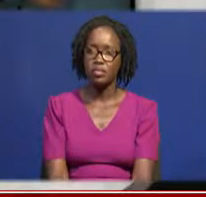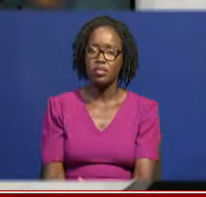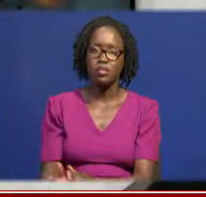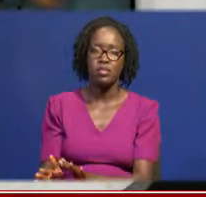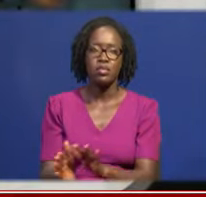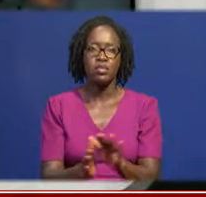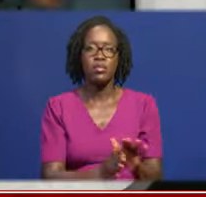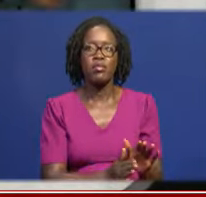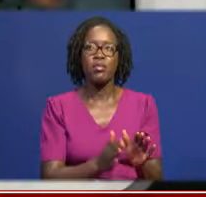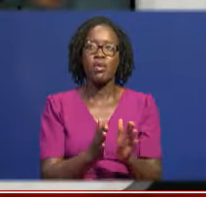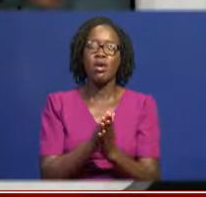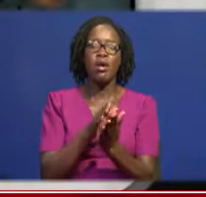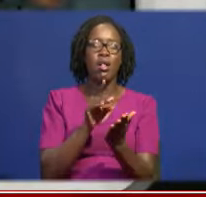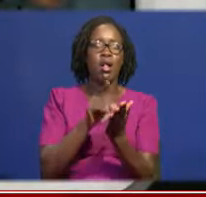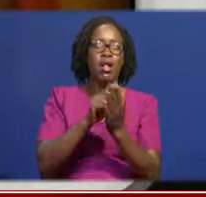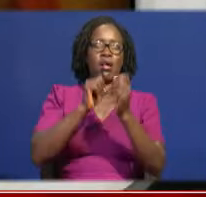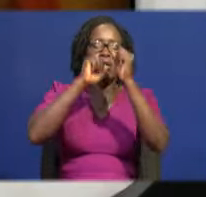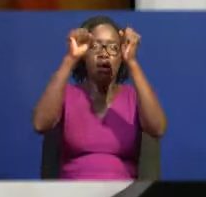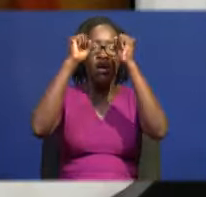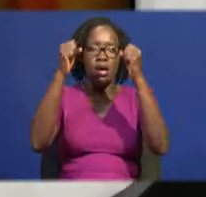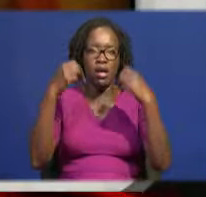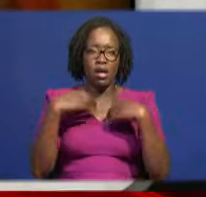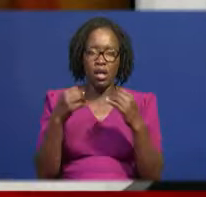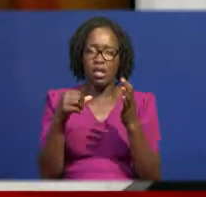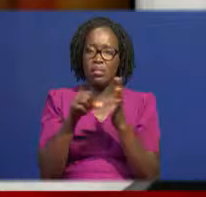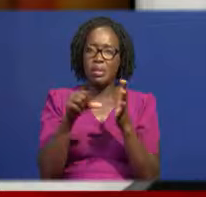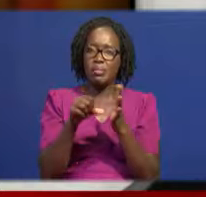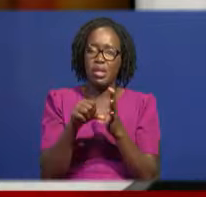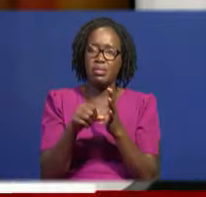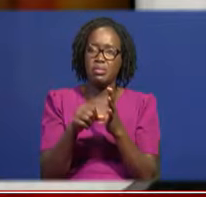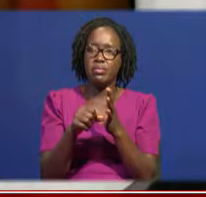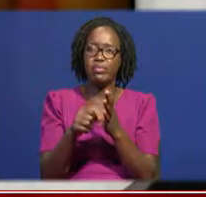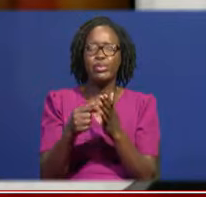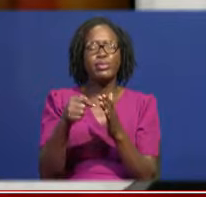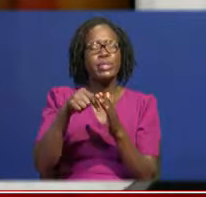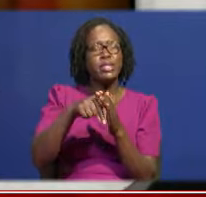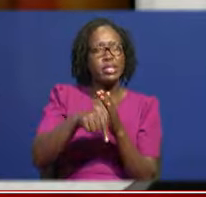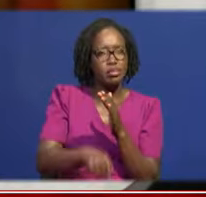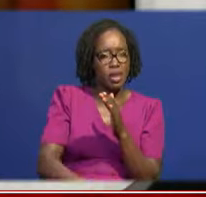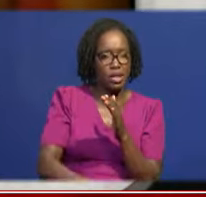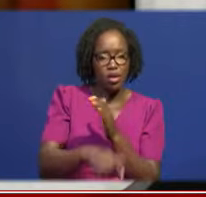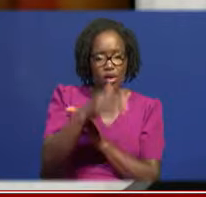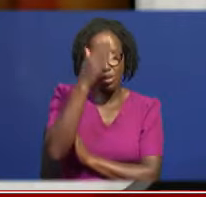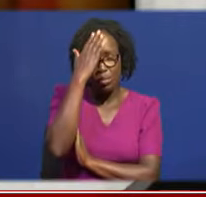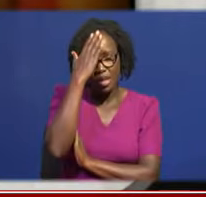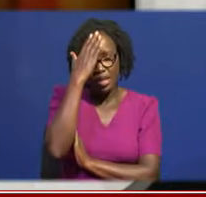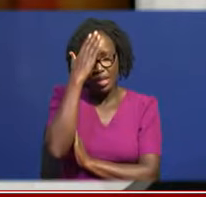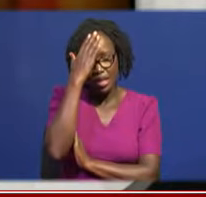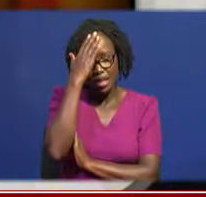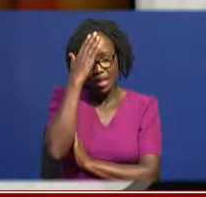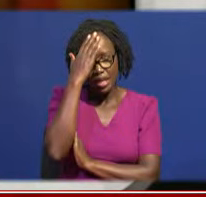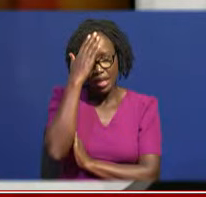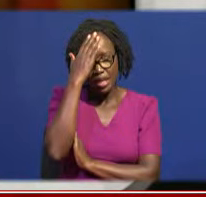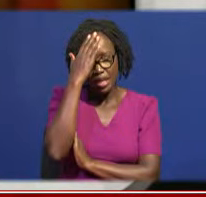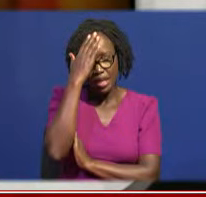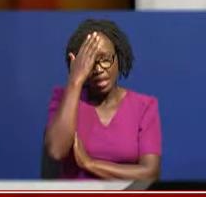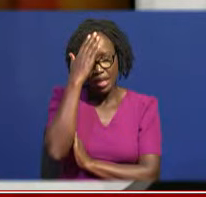Let's now get an update on the doctor strike. The health crisis appears to have deepened Monday, with the